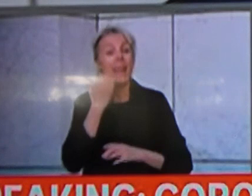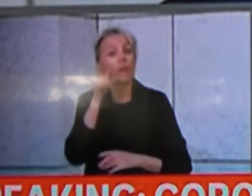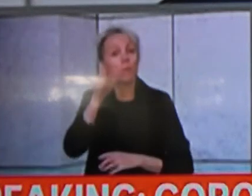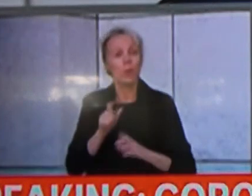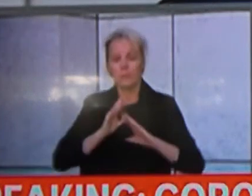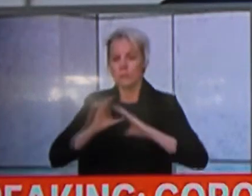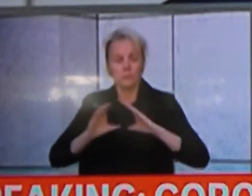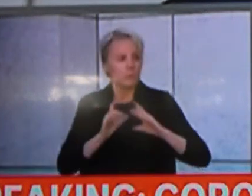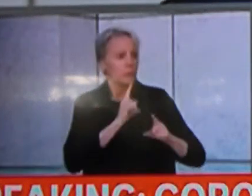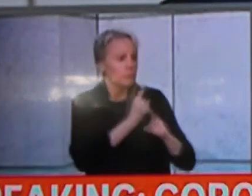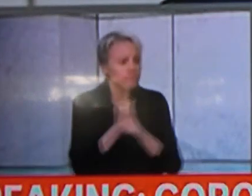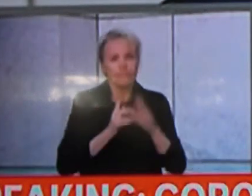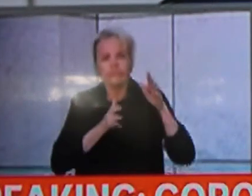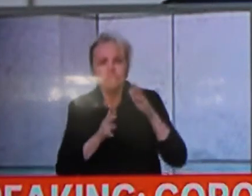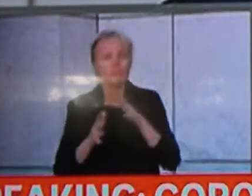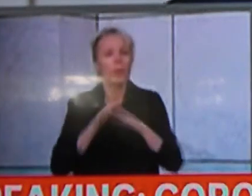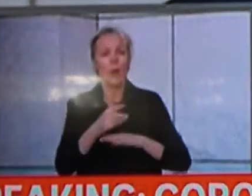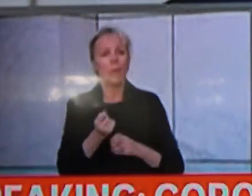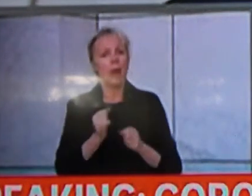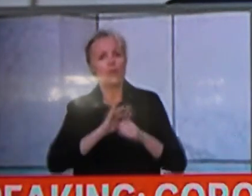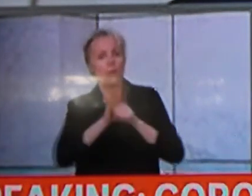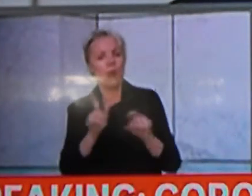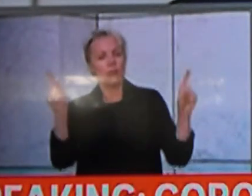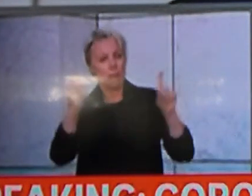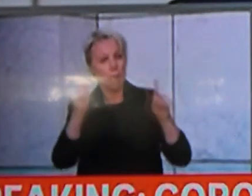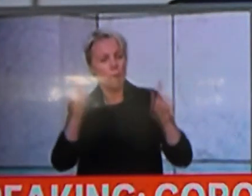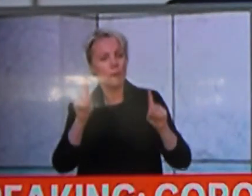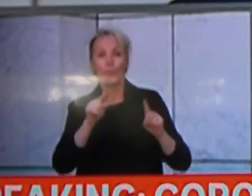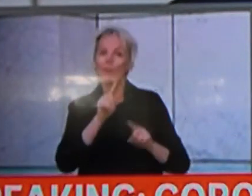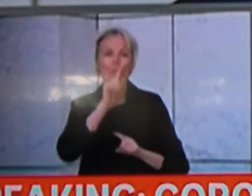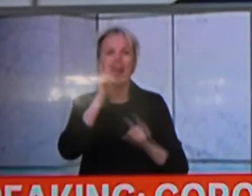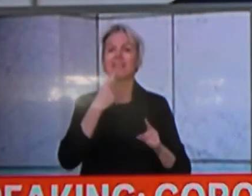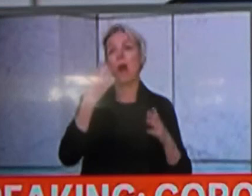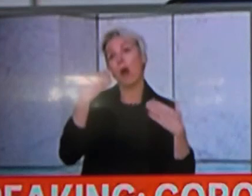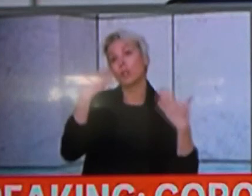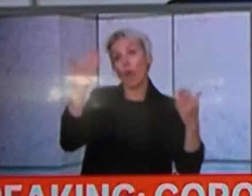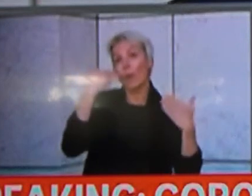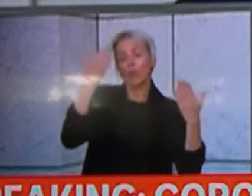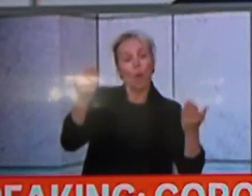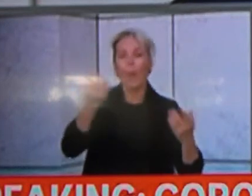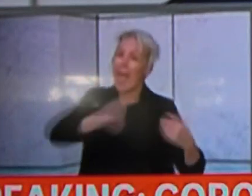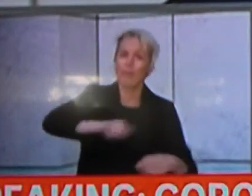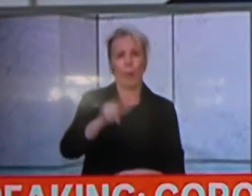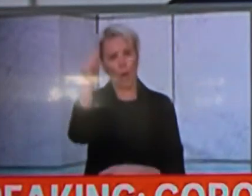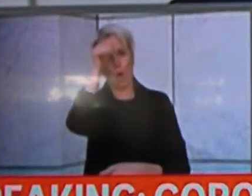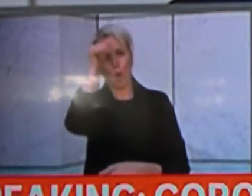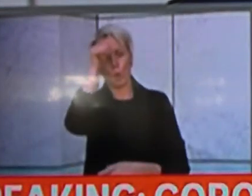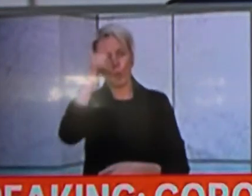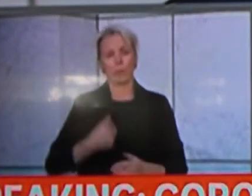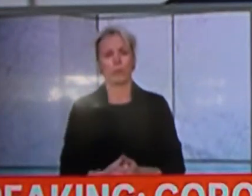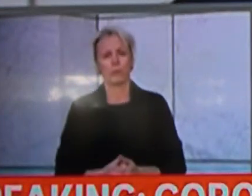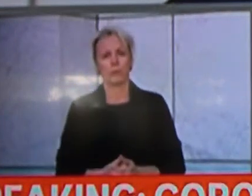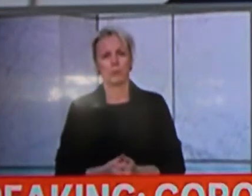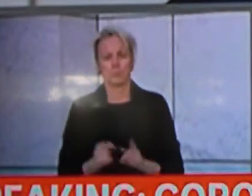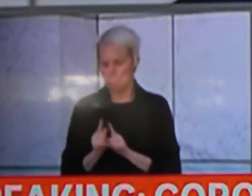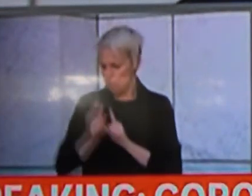today. And so there is no excuse to say you don't know. It's 1 to 1.5 metres. It's a 4 square metre rule.